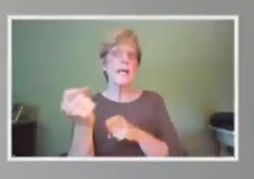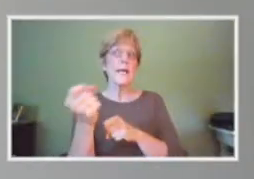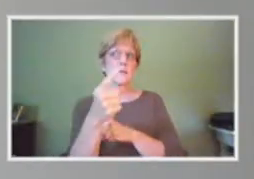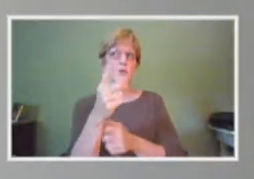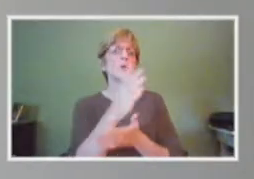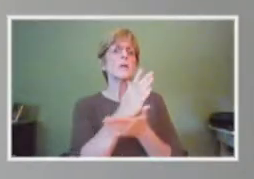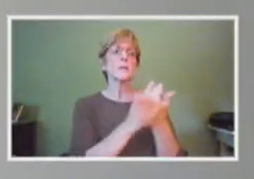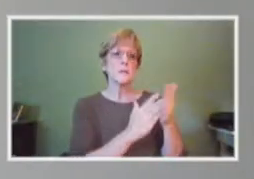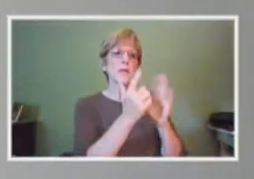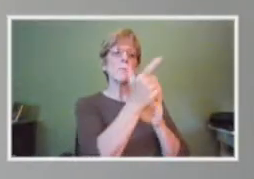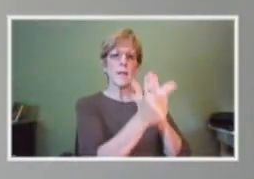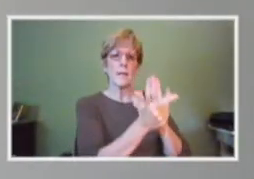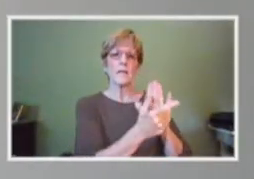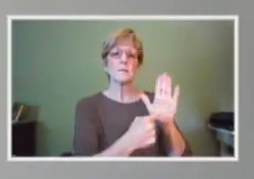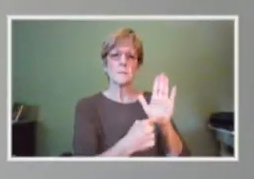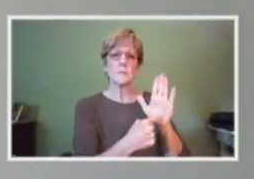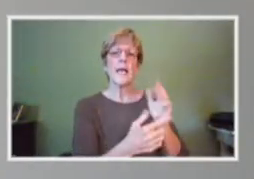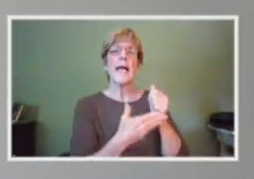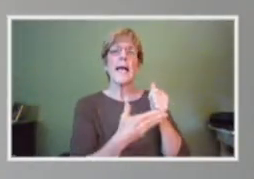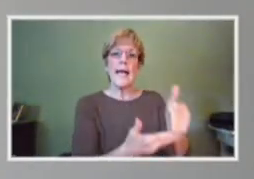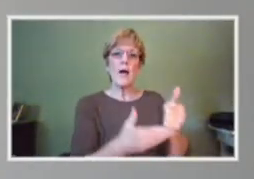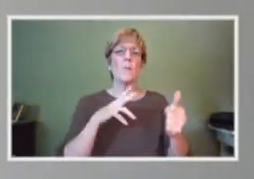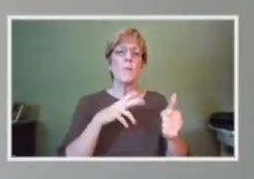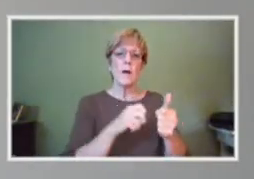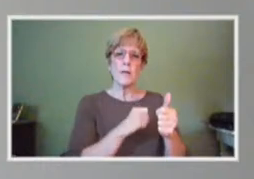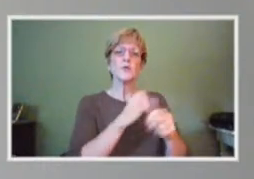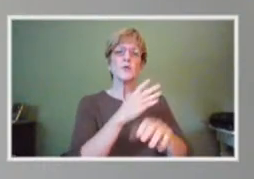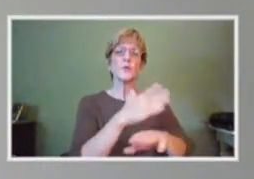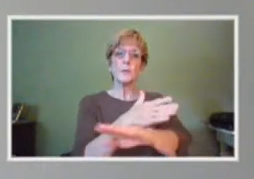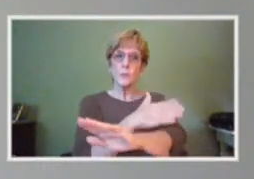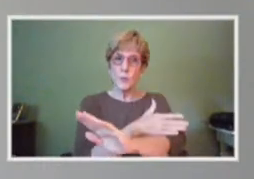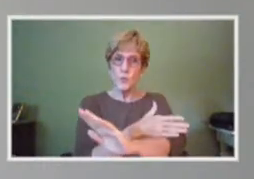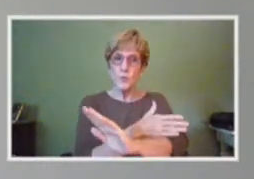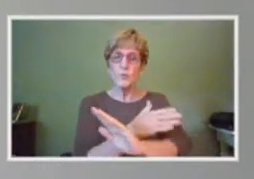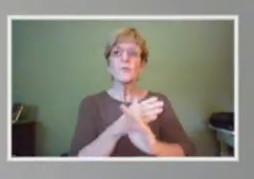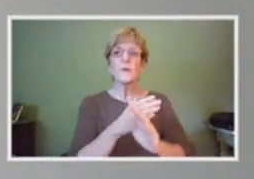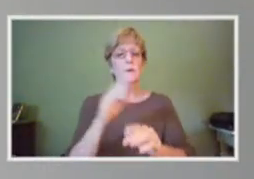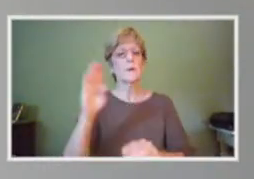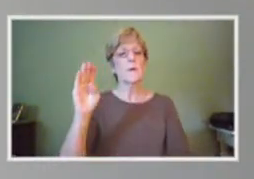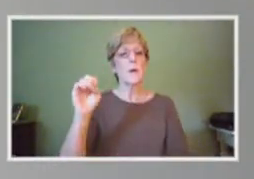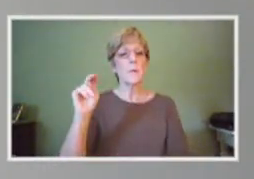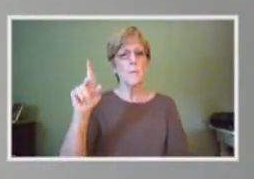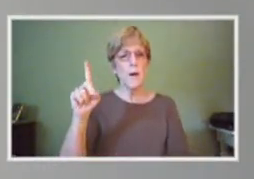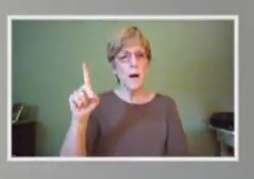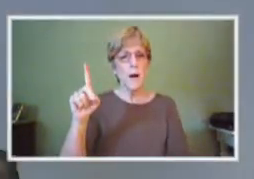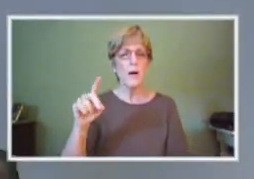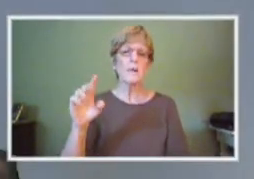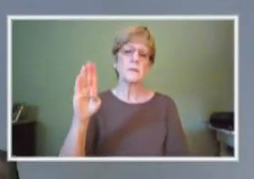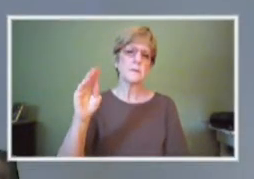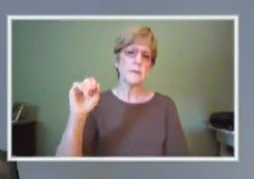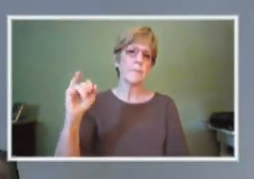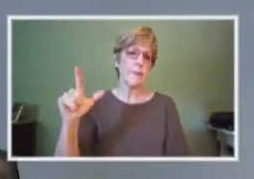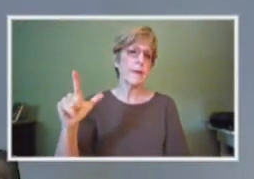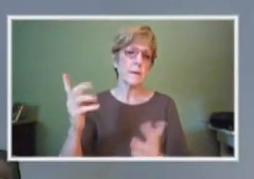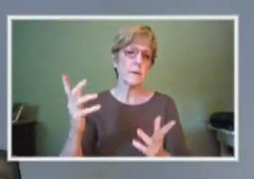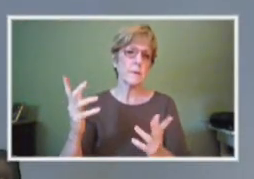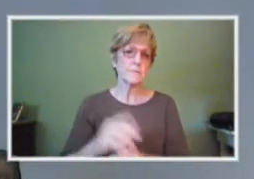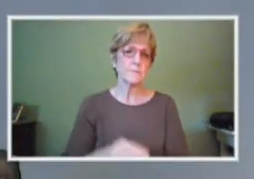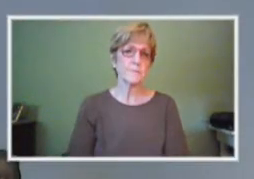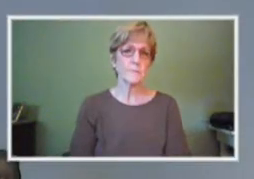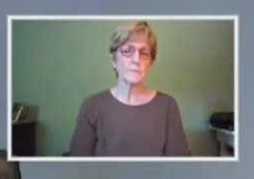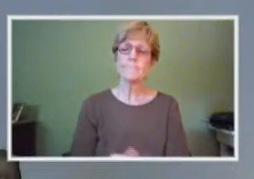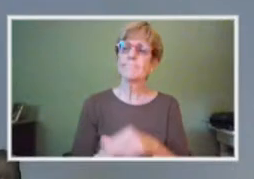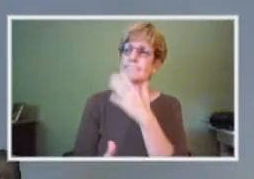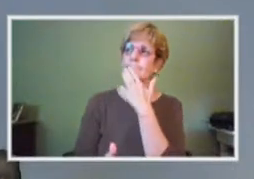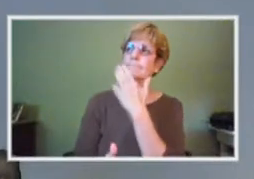legislation that will help us get to another level when it comes to bail and bond. So, thank you.